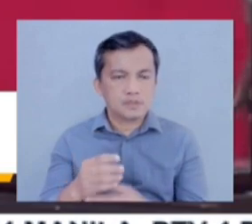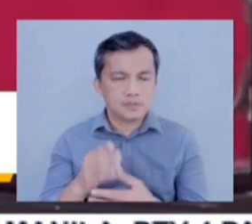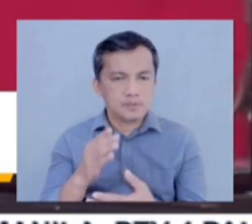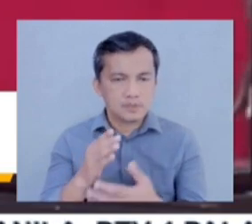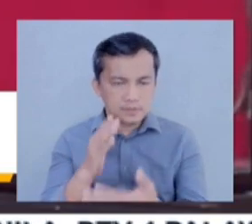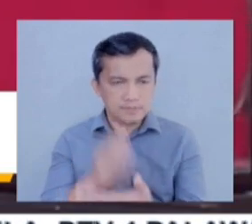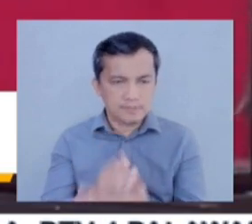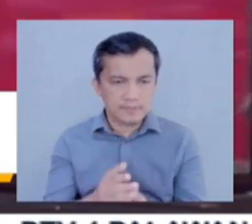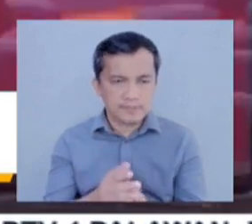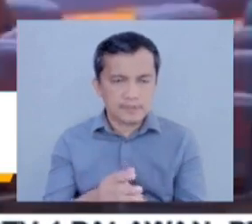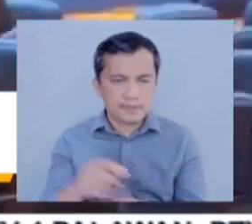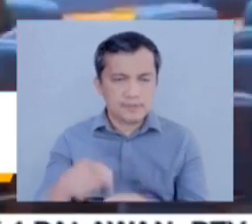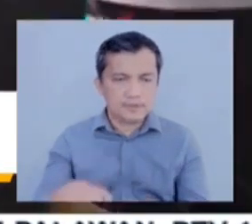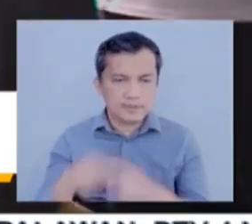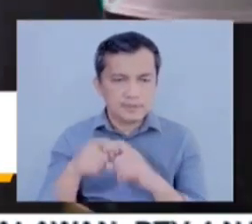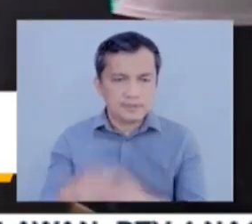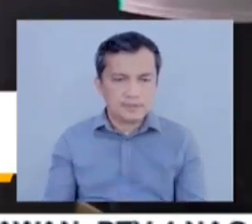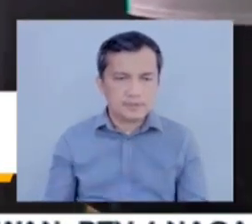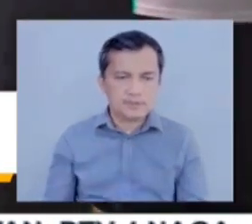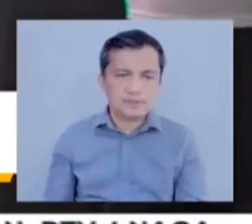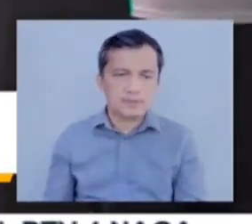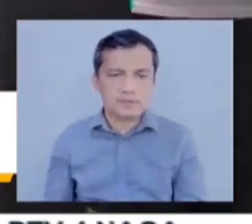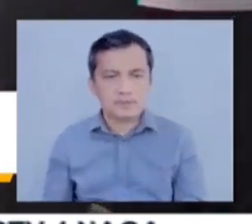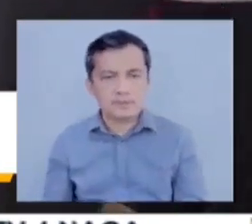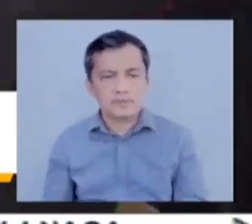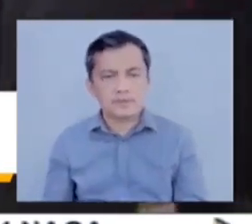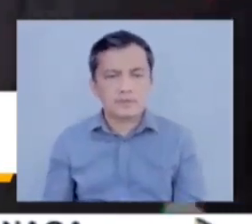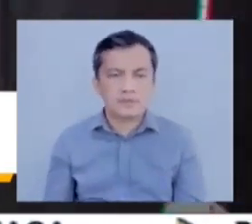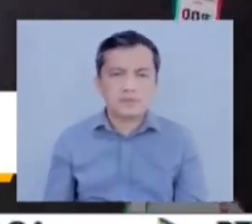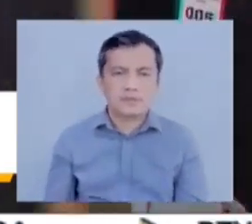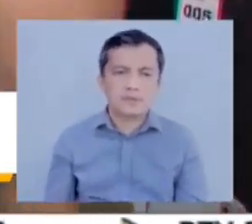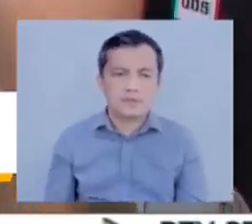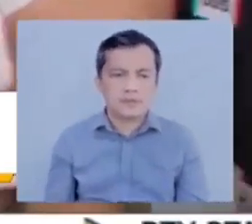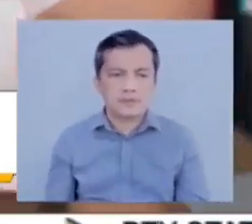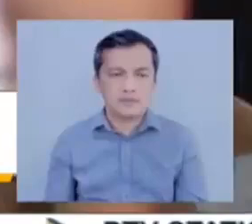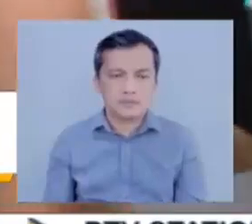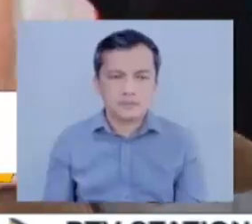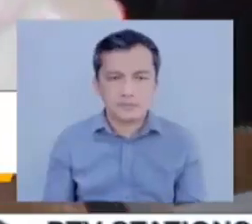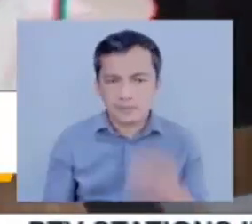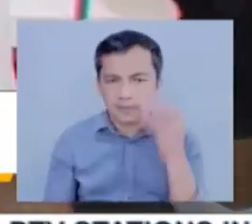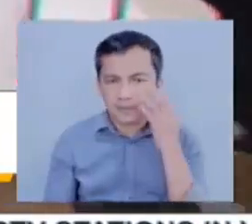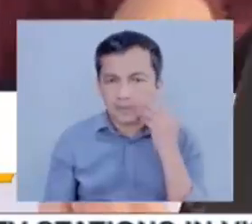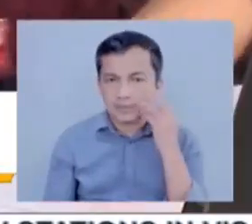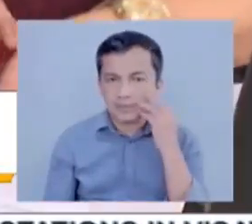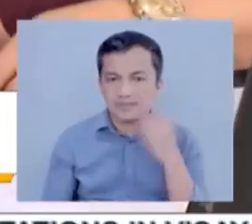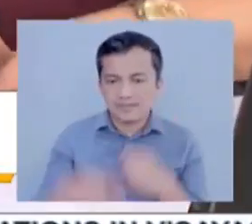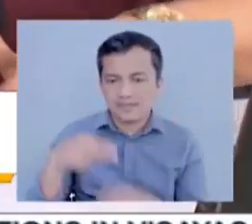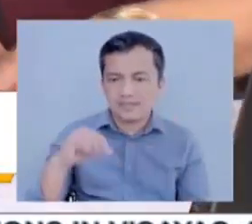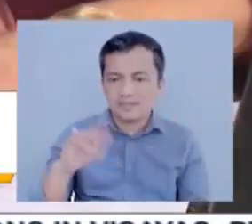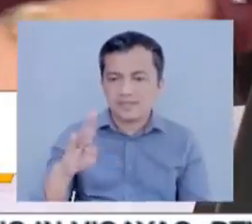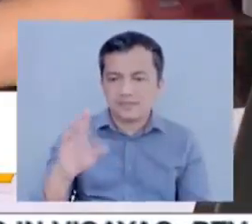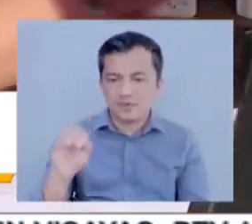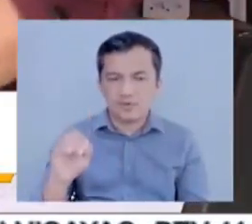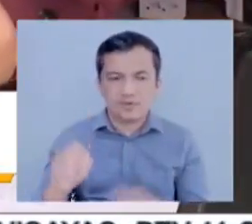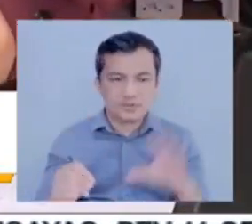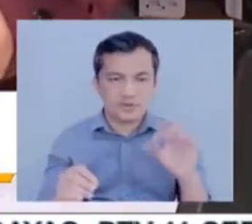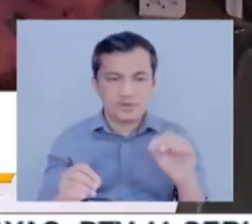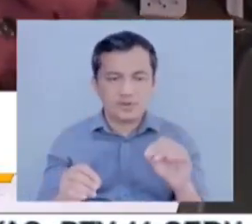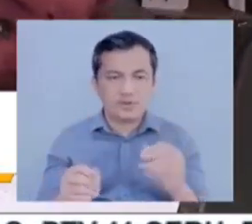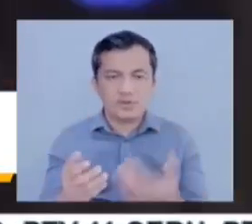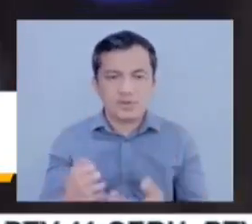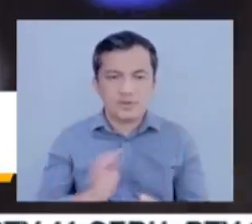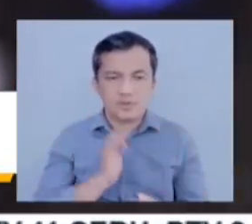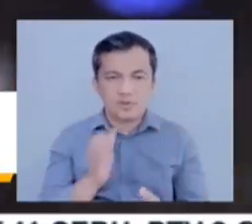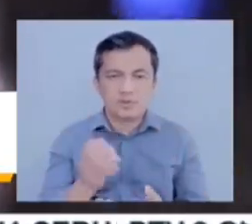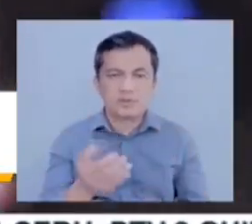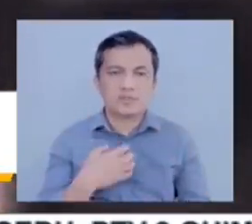suspended. Mr. Speaker. Dahil naman sa karanasan ni Kimbo at Co, formal na silang naghain ng ethics complaint laban kay